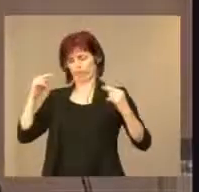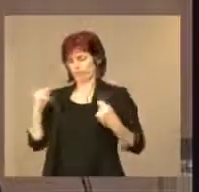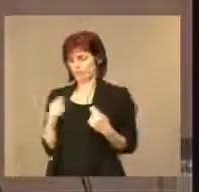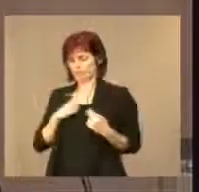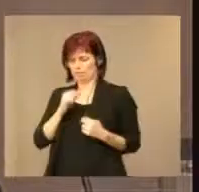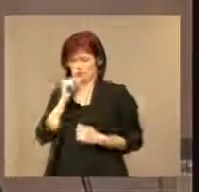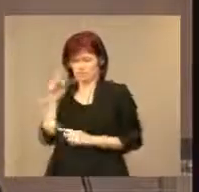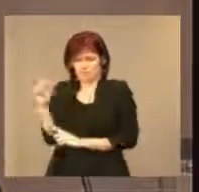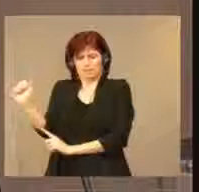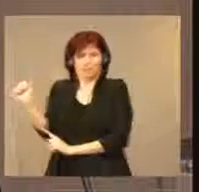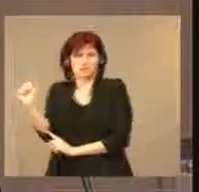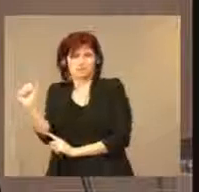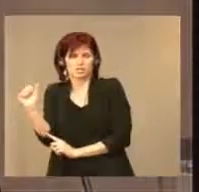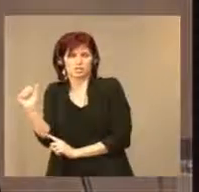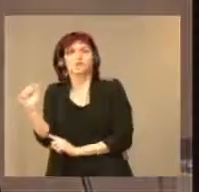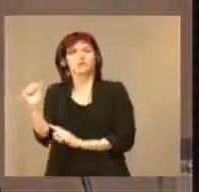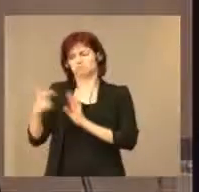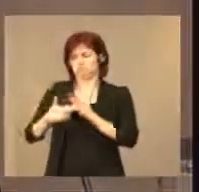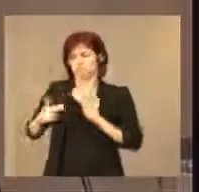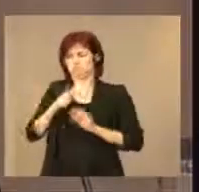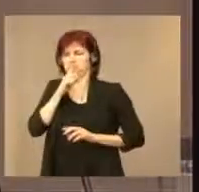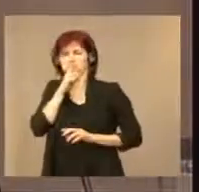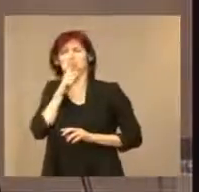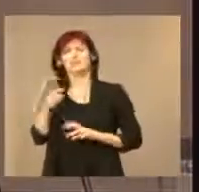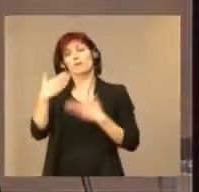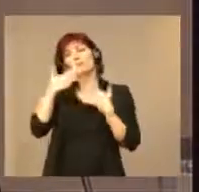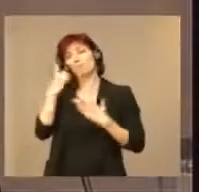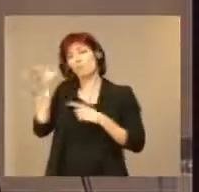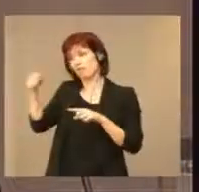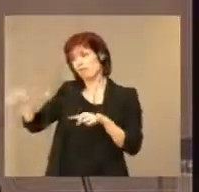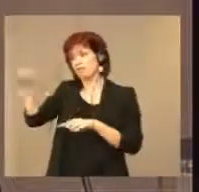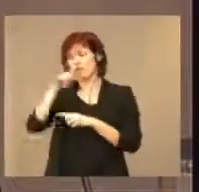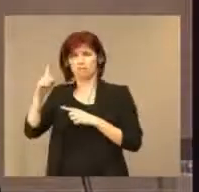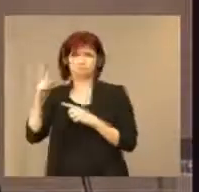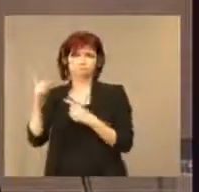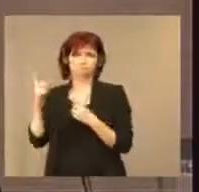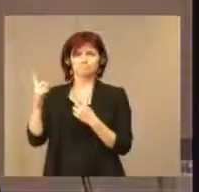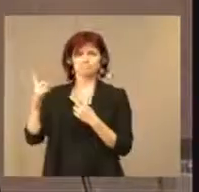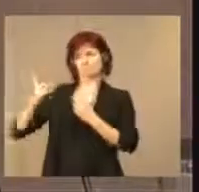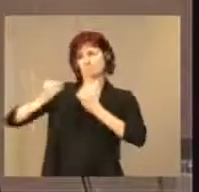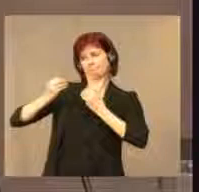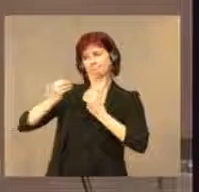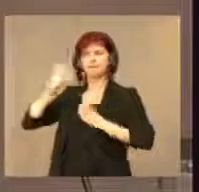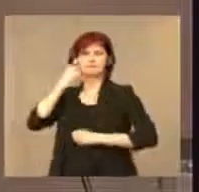And we need to thank them for the lessons they have taught us today. Kukshtam Yishchuk, thank you.